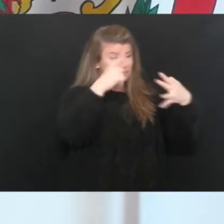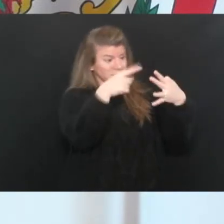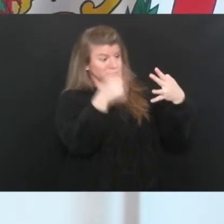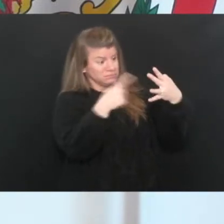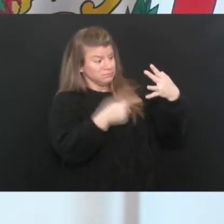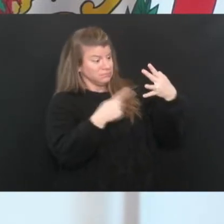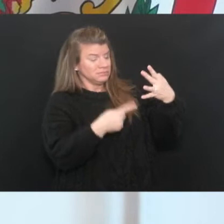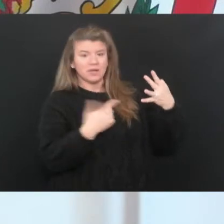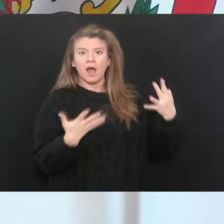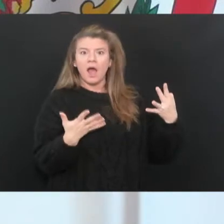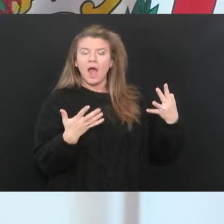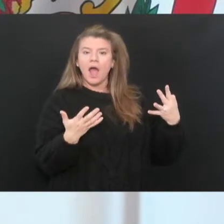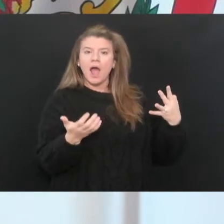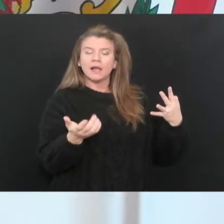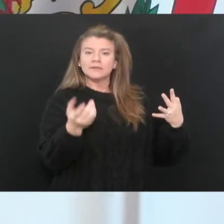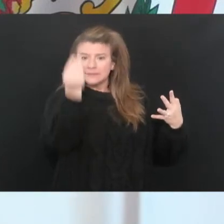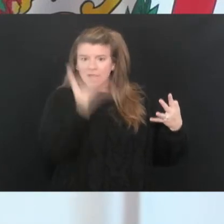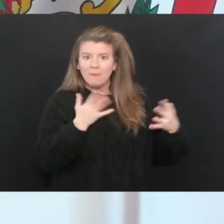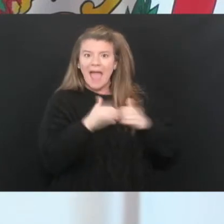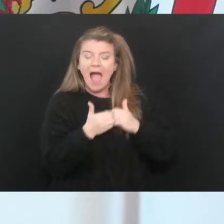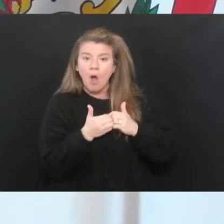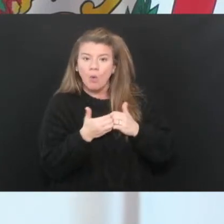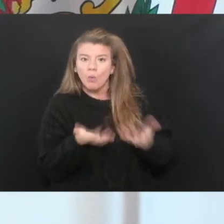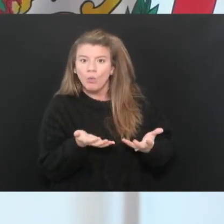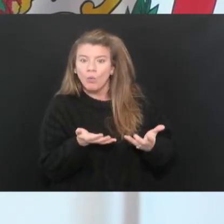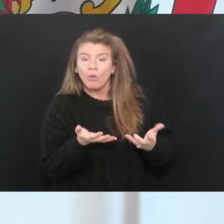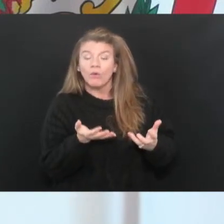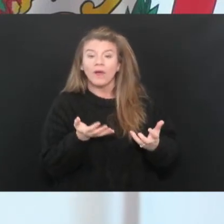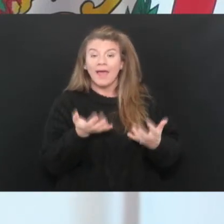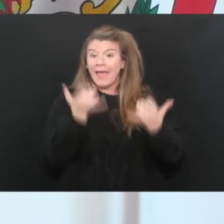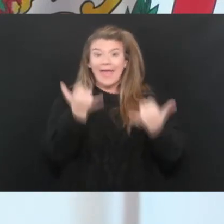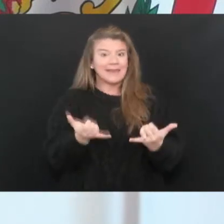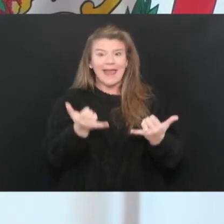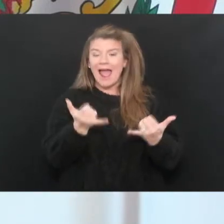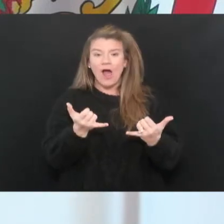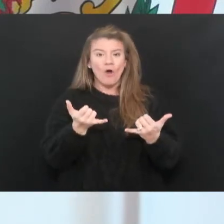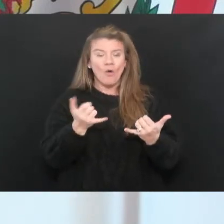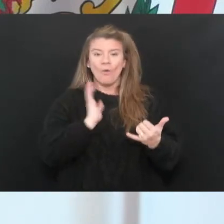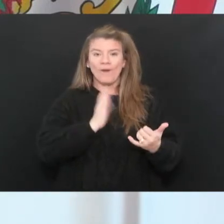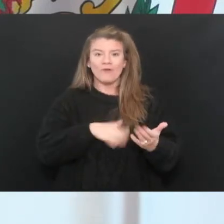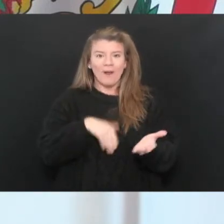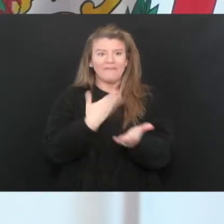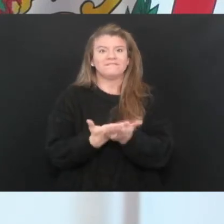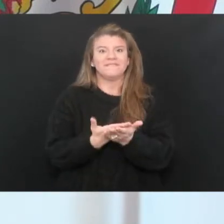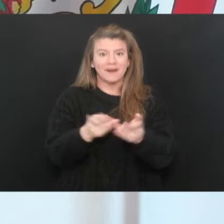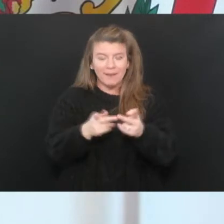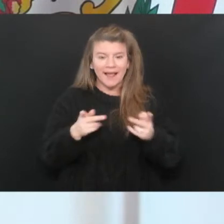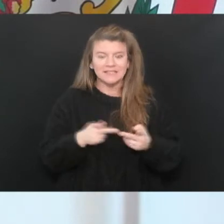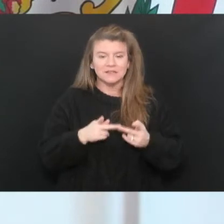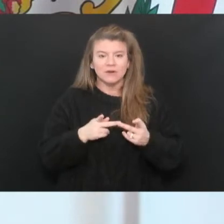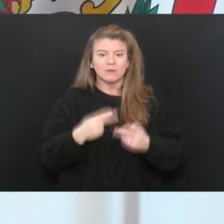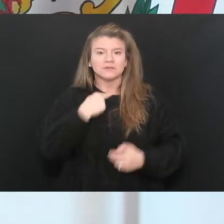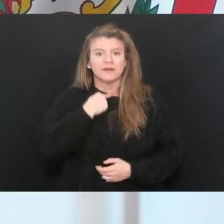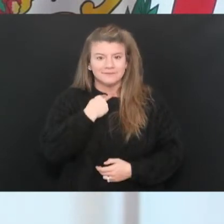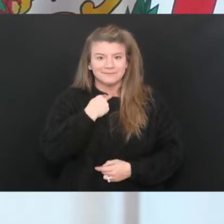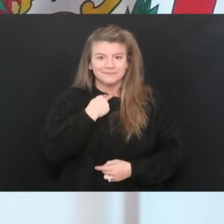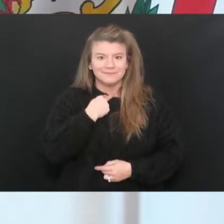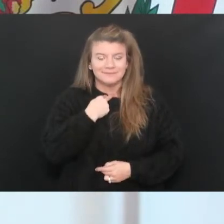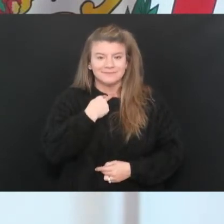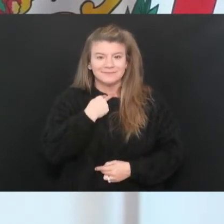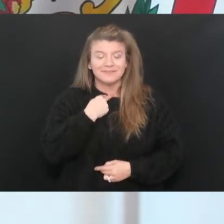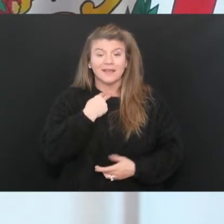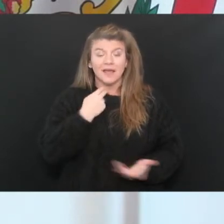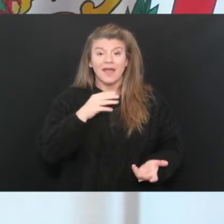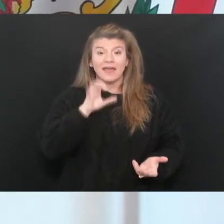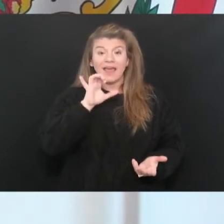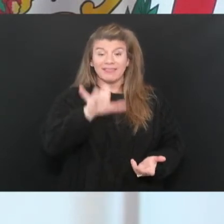else. Now, we have hit a wall. And the wall is going to be the